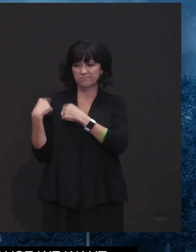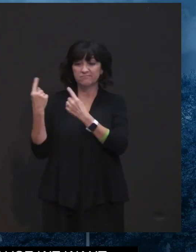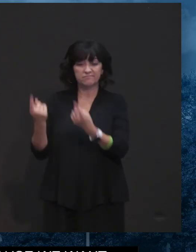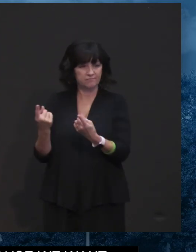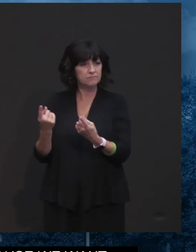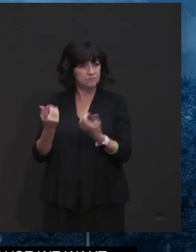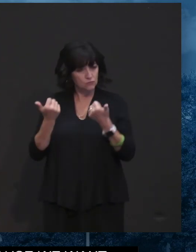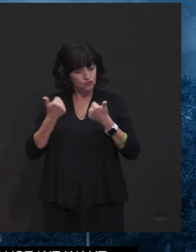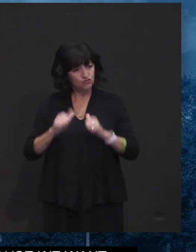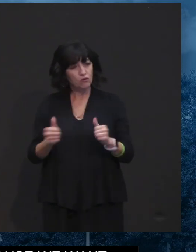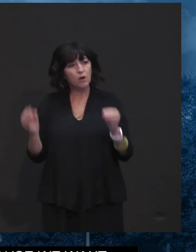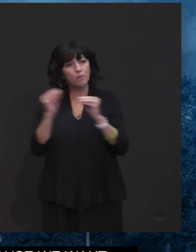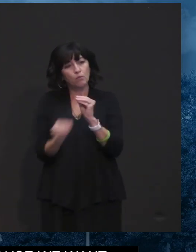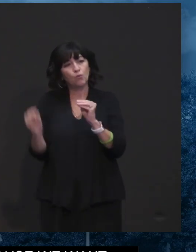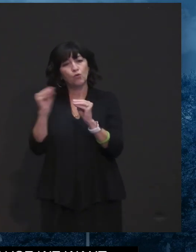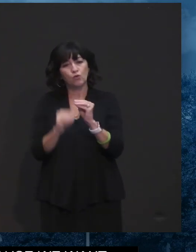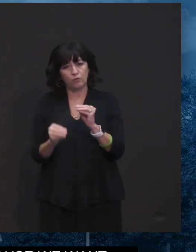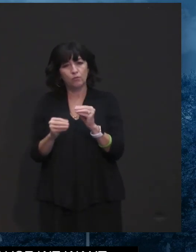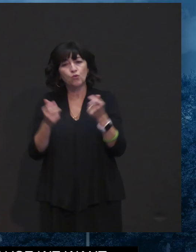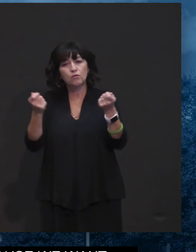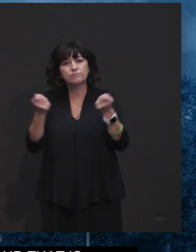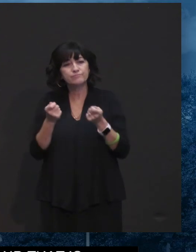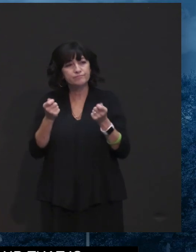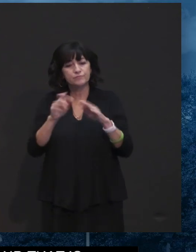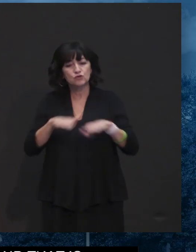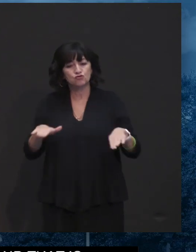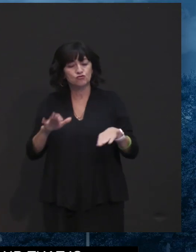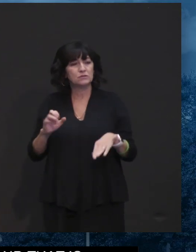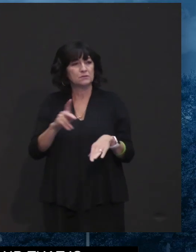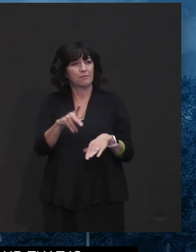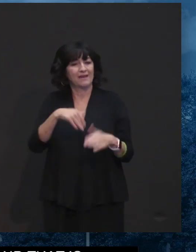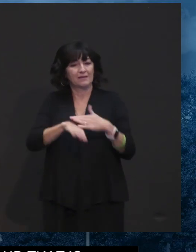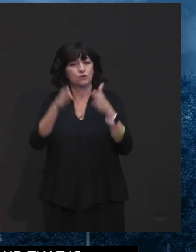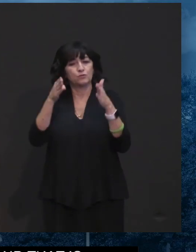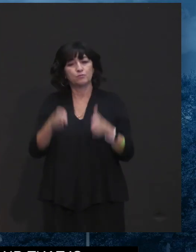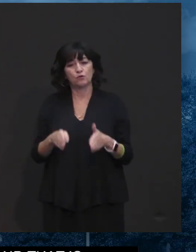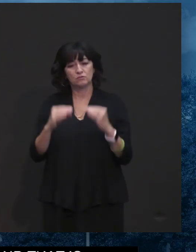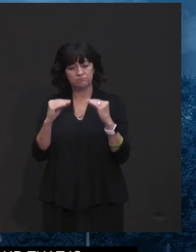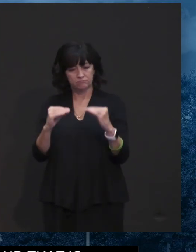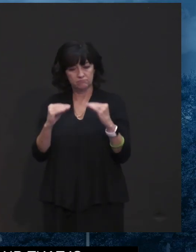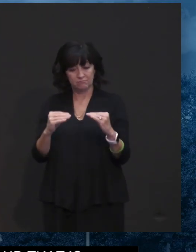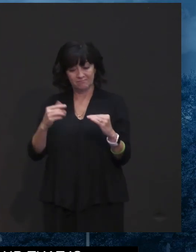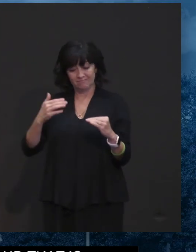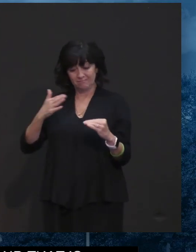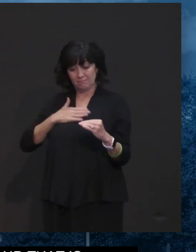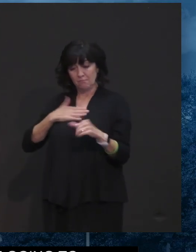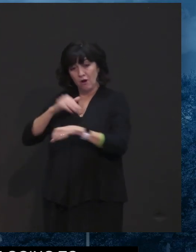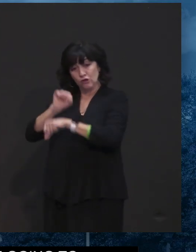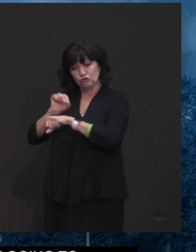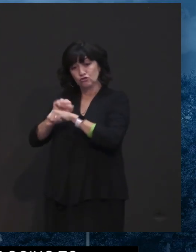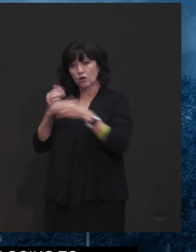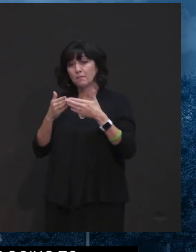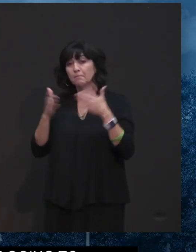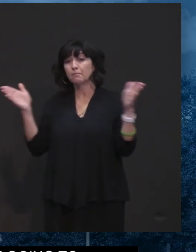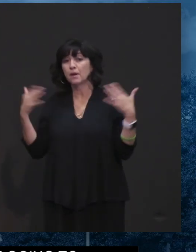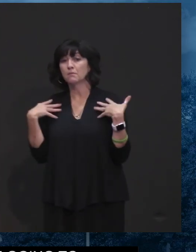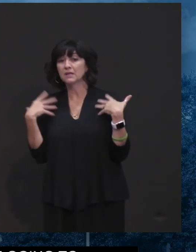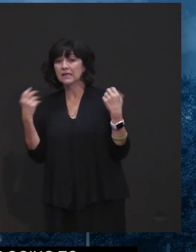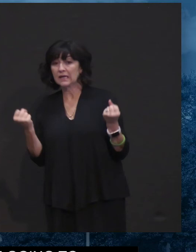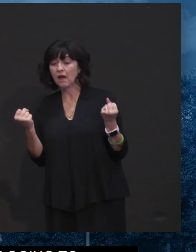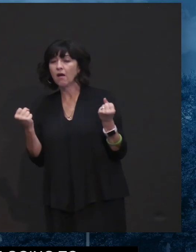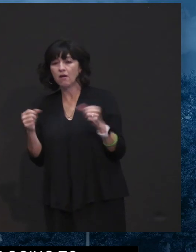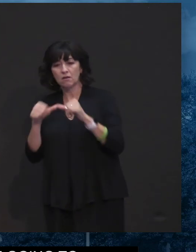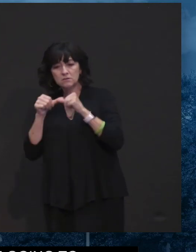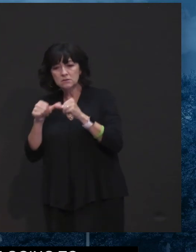into classrooms, get more in-person instruction, and we on the public health side will continue to focus and look at whether